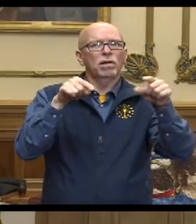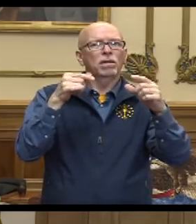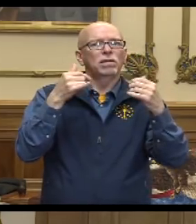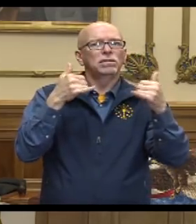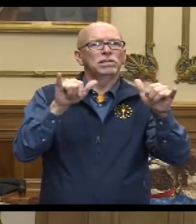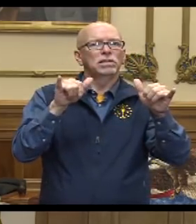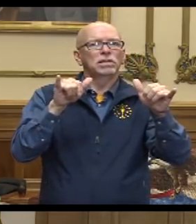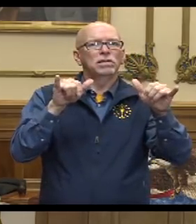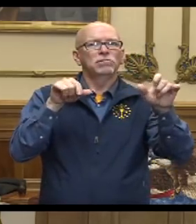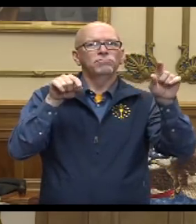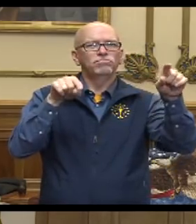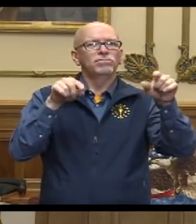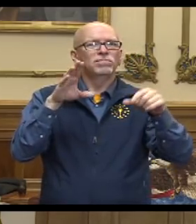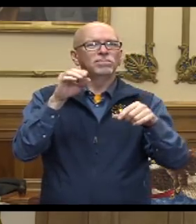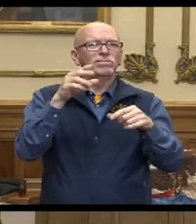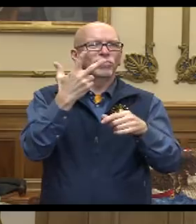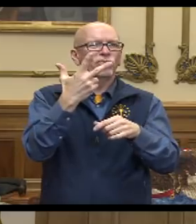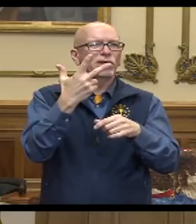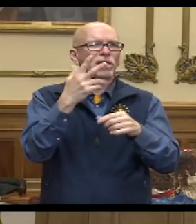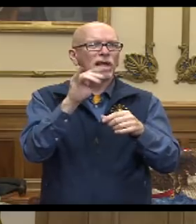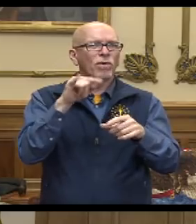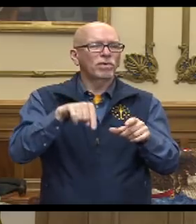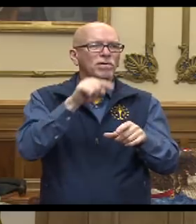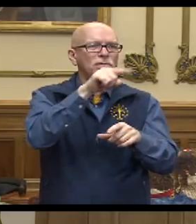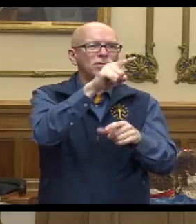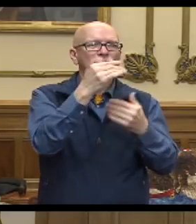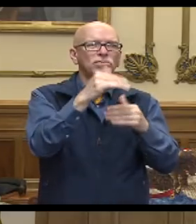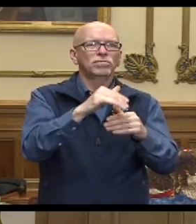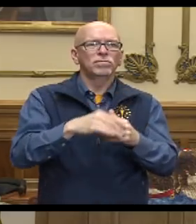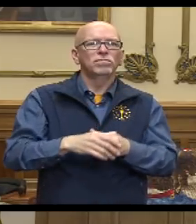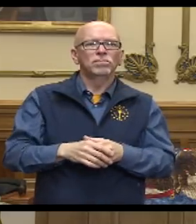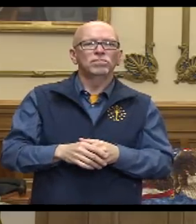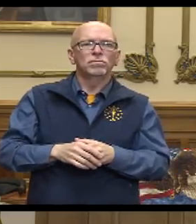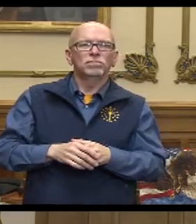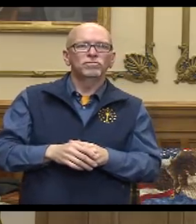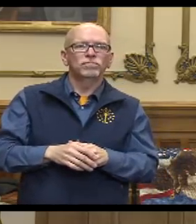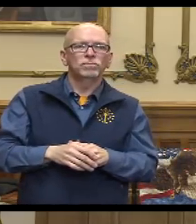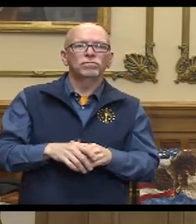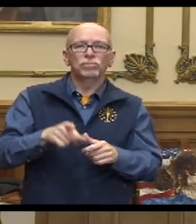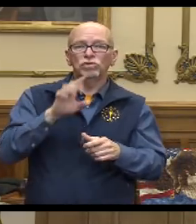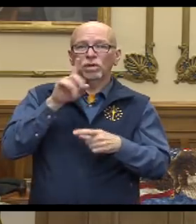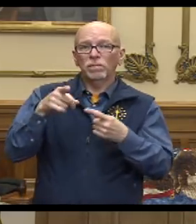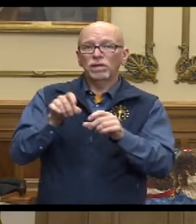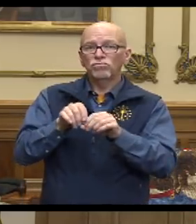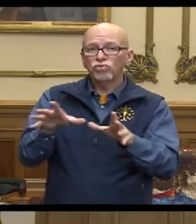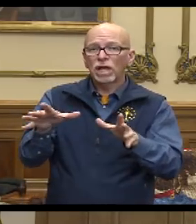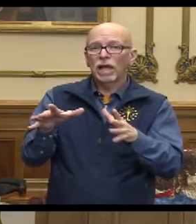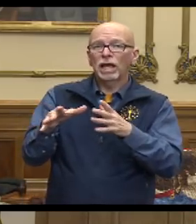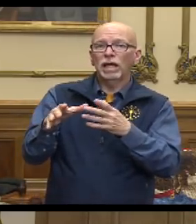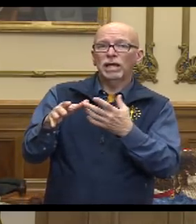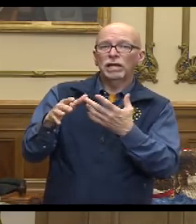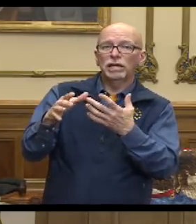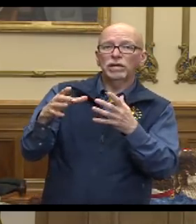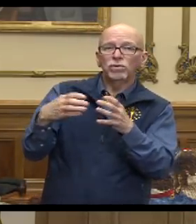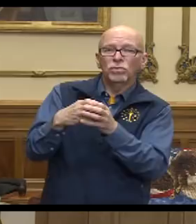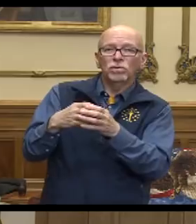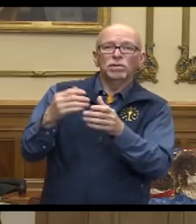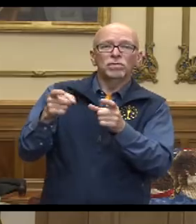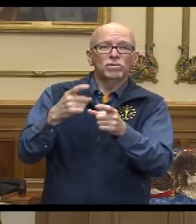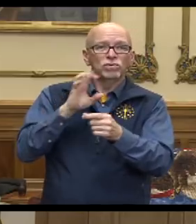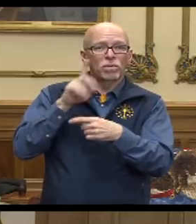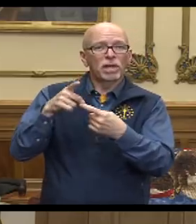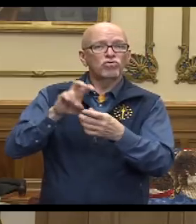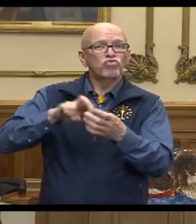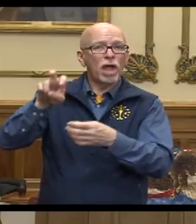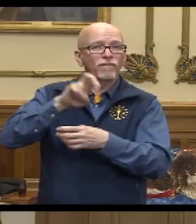in place for those 3 individual counties? Do you want to talk about the bleed or the spread or the containment and all the factors of